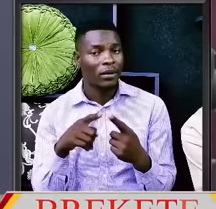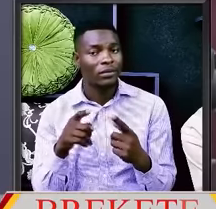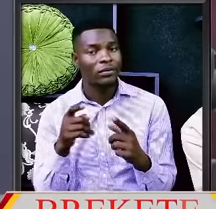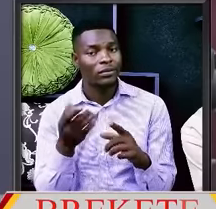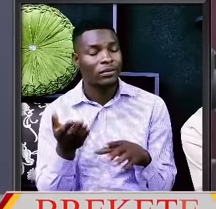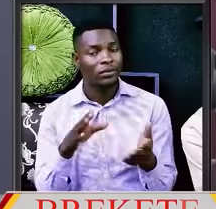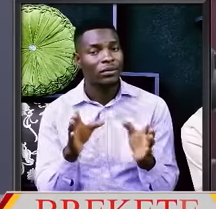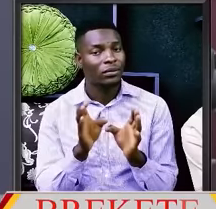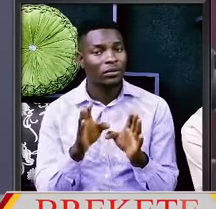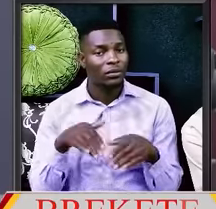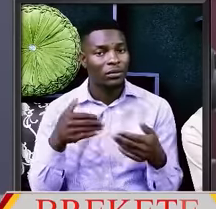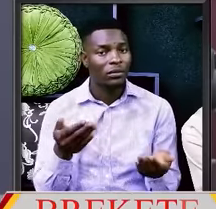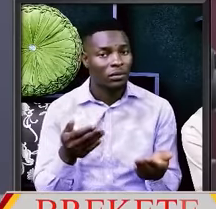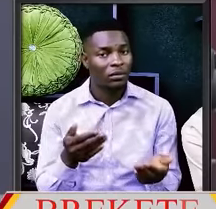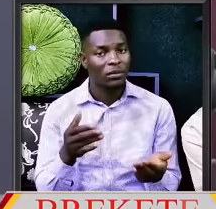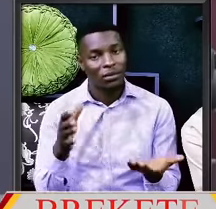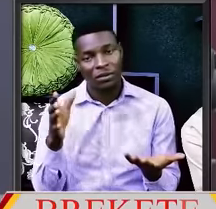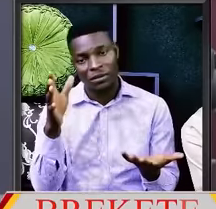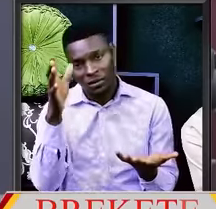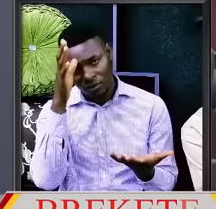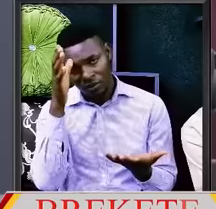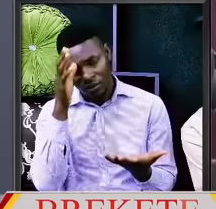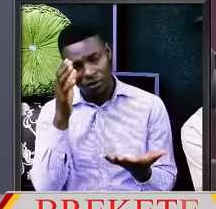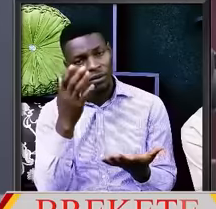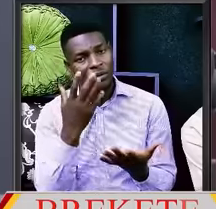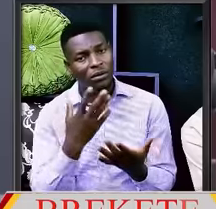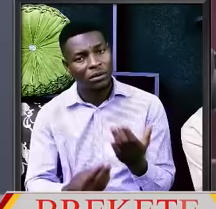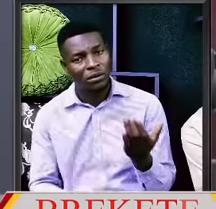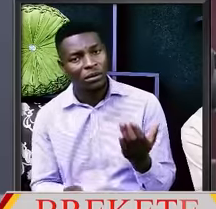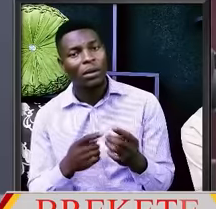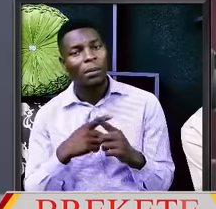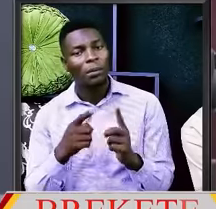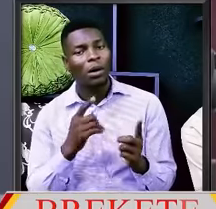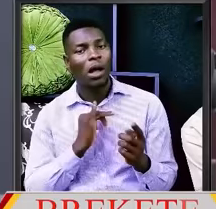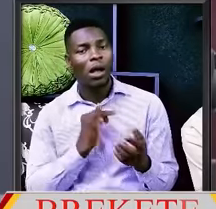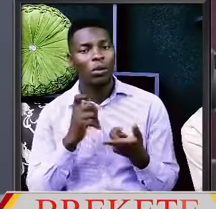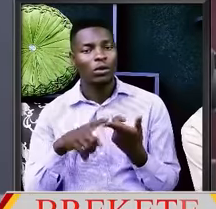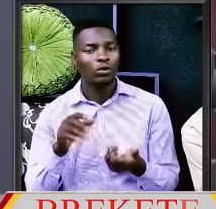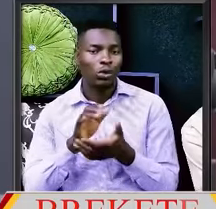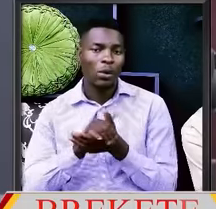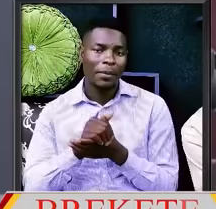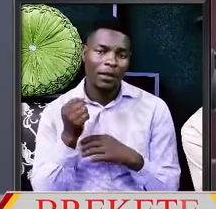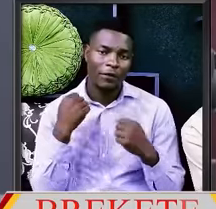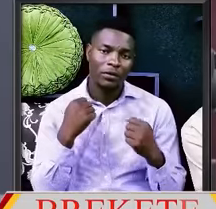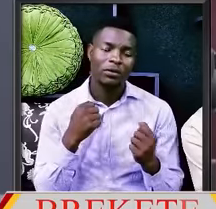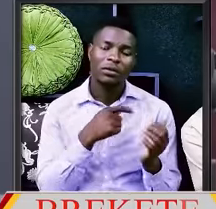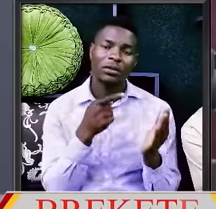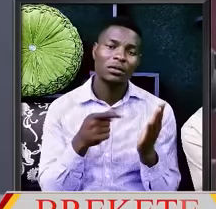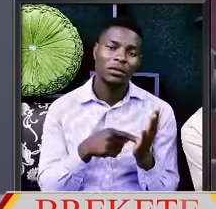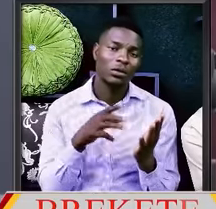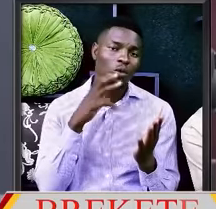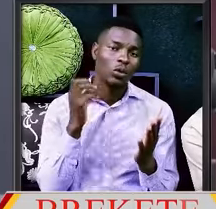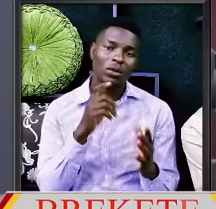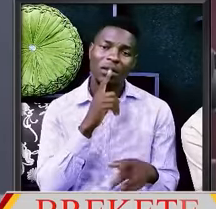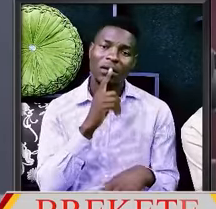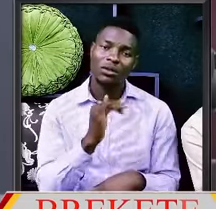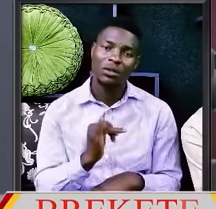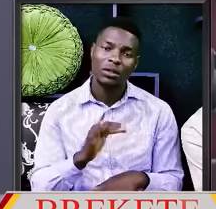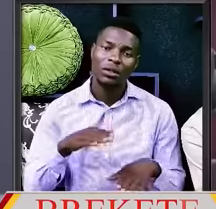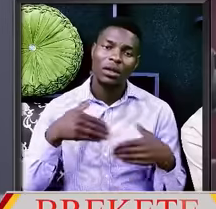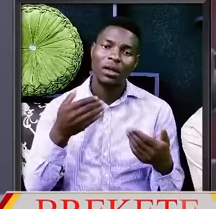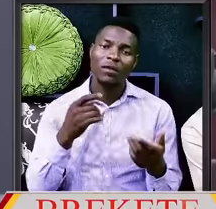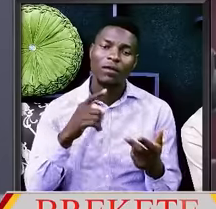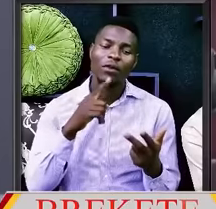was not there when he was taken to hospital. So I want to believe strongly that this was actually given to one